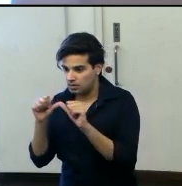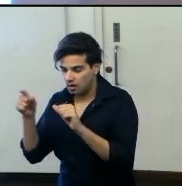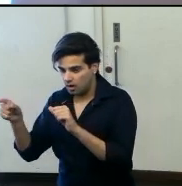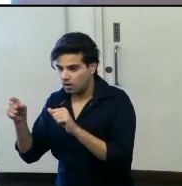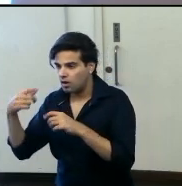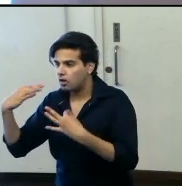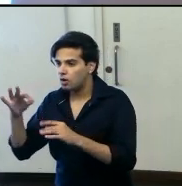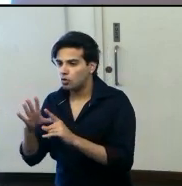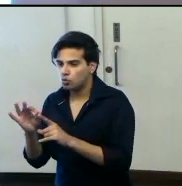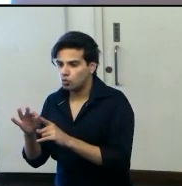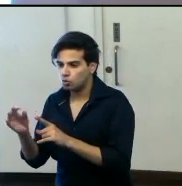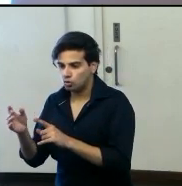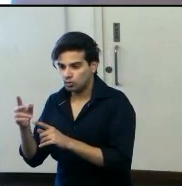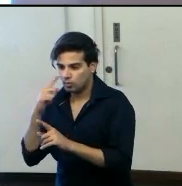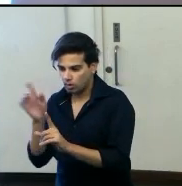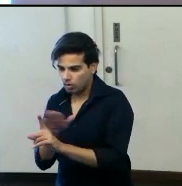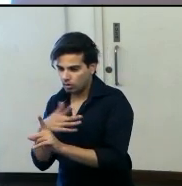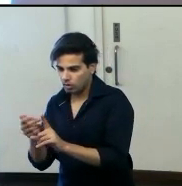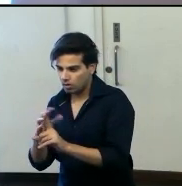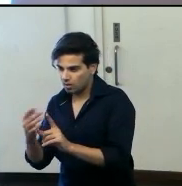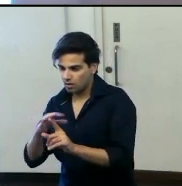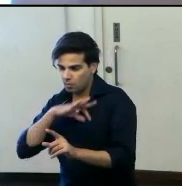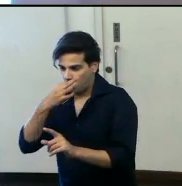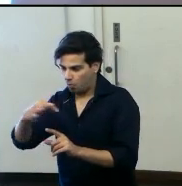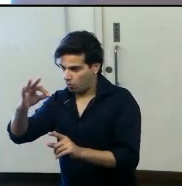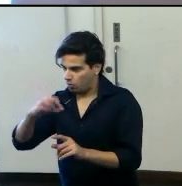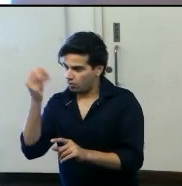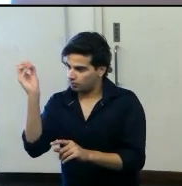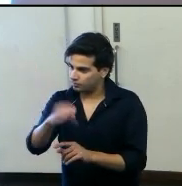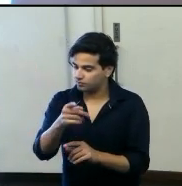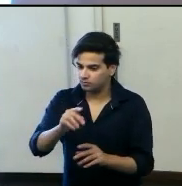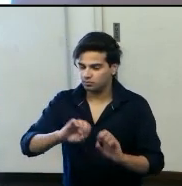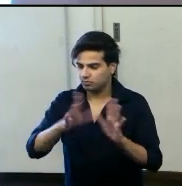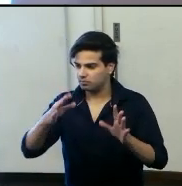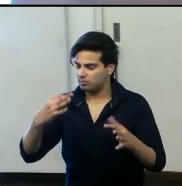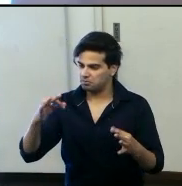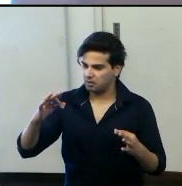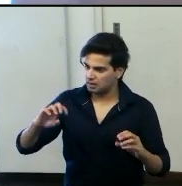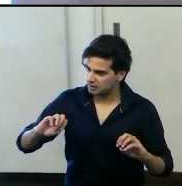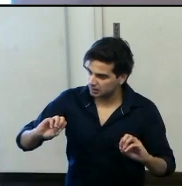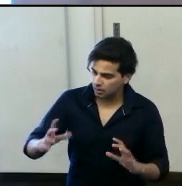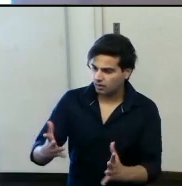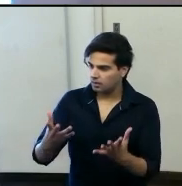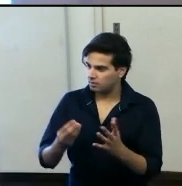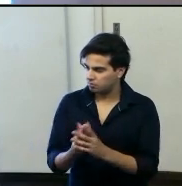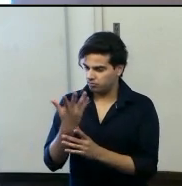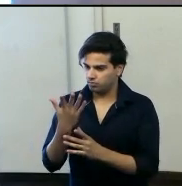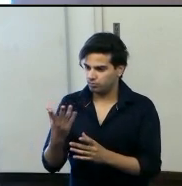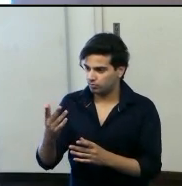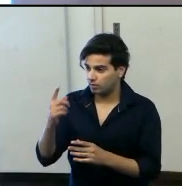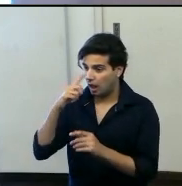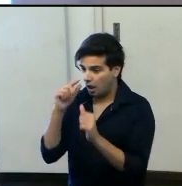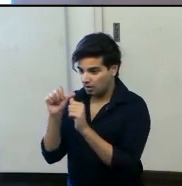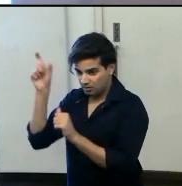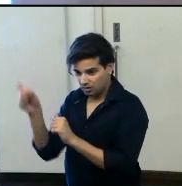where he puts another Atma into Neelanjane's body and she starts dancing. Only Aditirthankara, Adinatha,